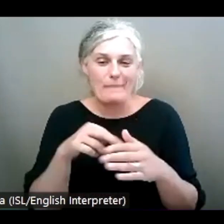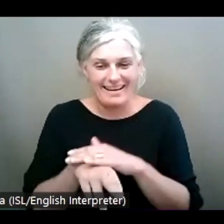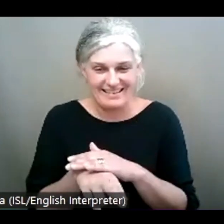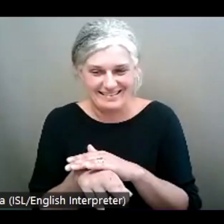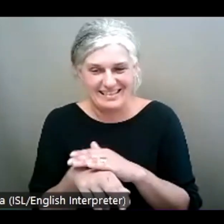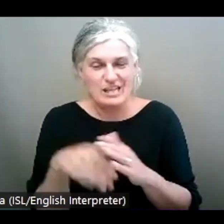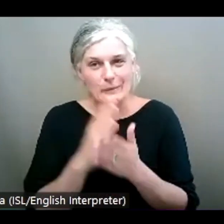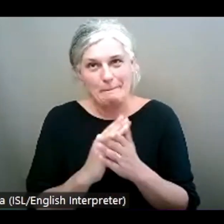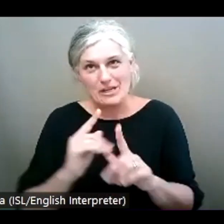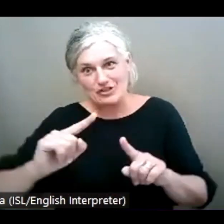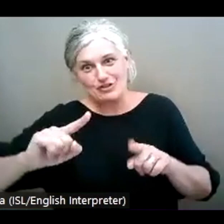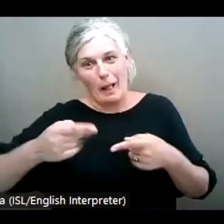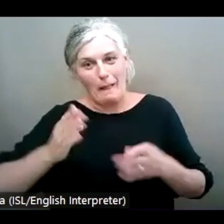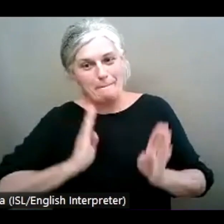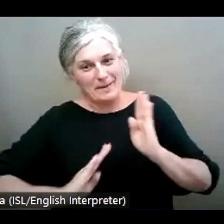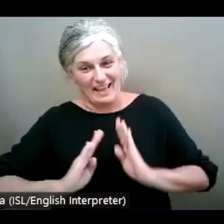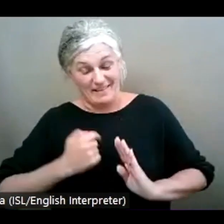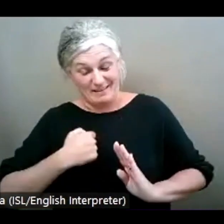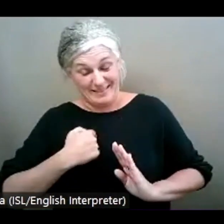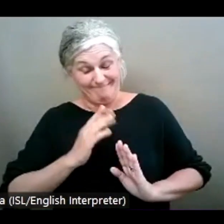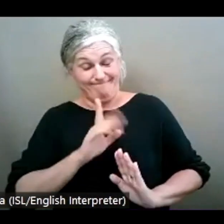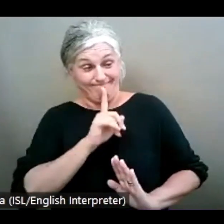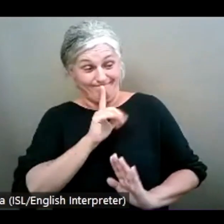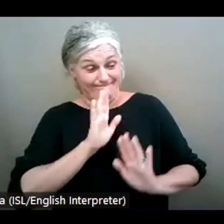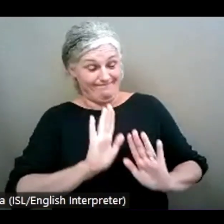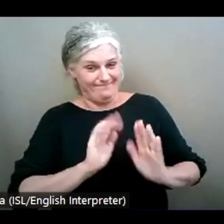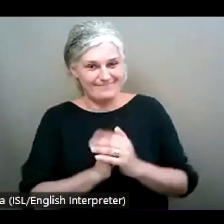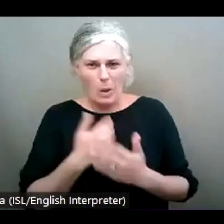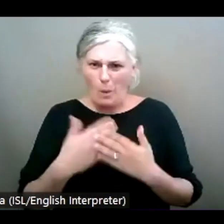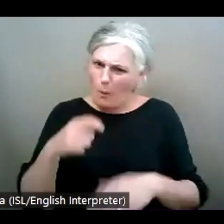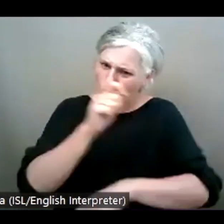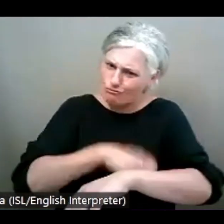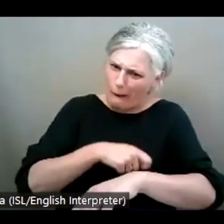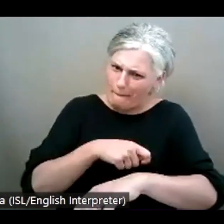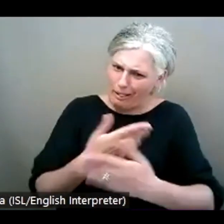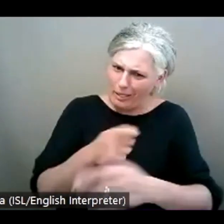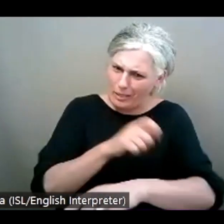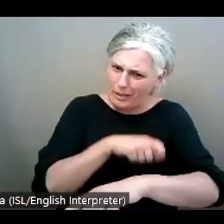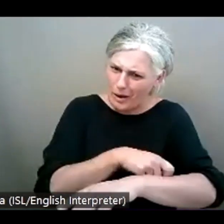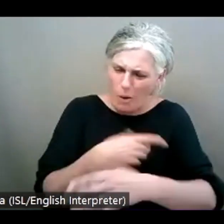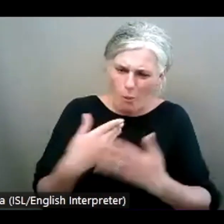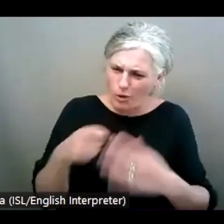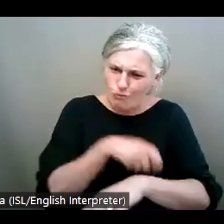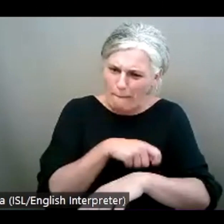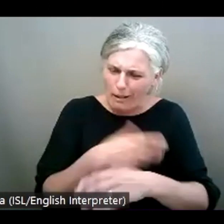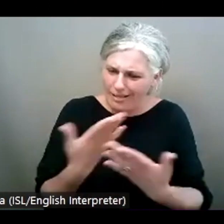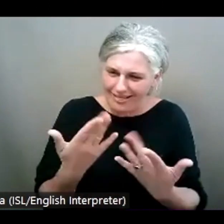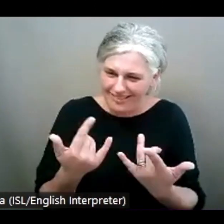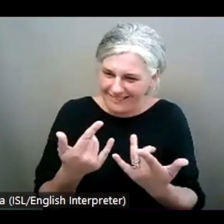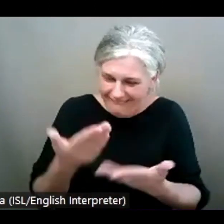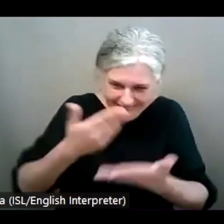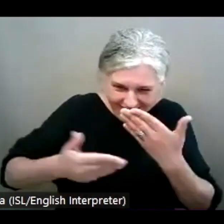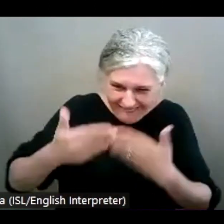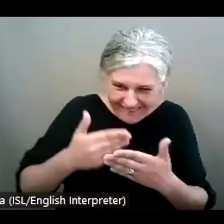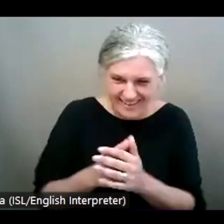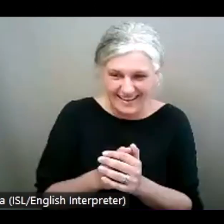behavior. And what kind of troublesome things did you do? Well, like for